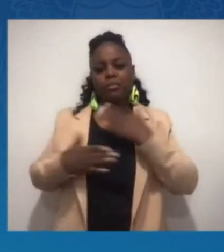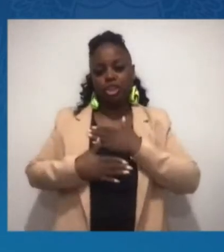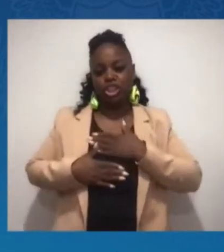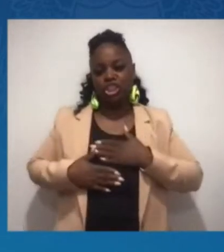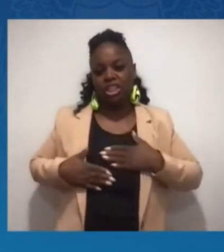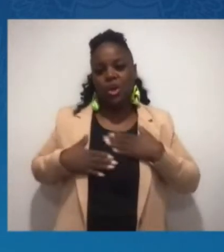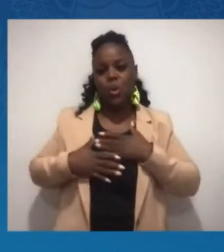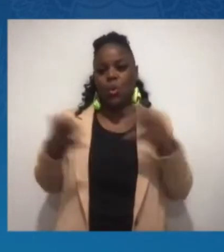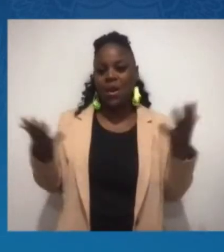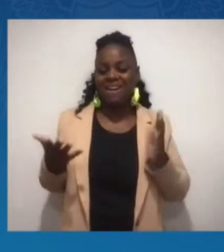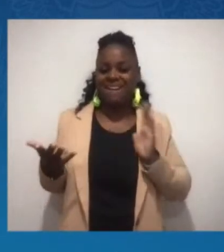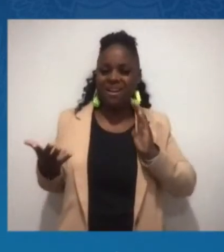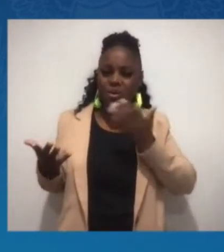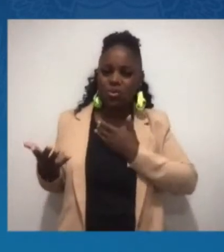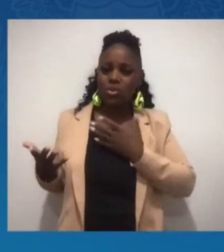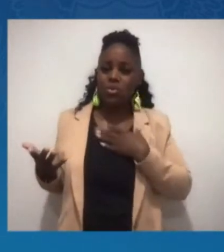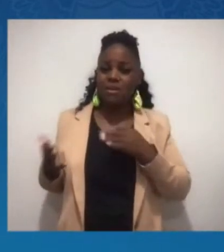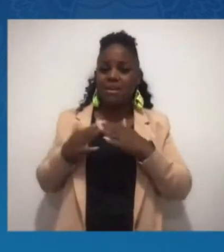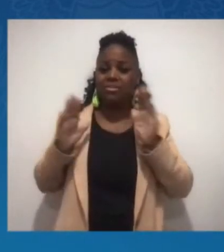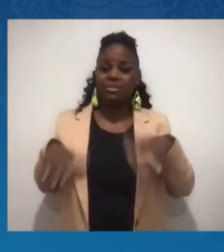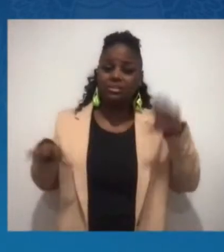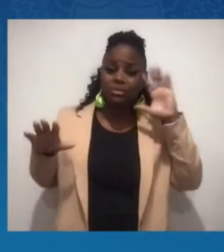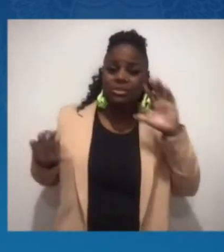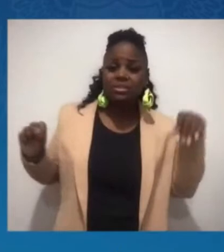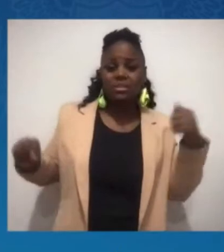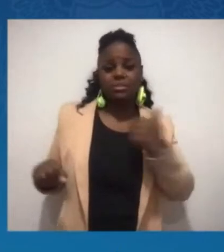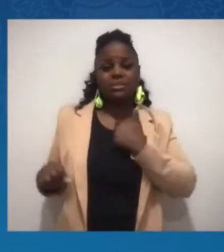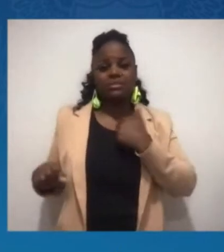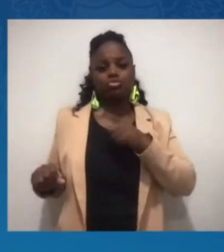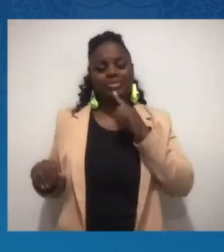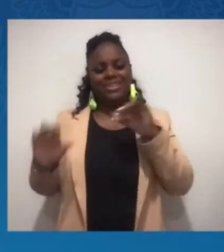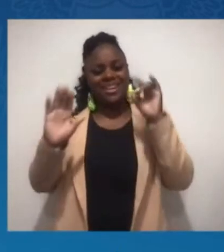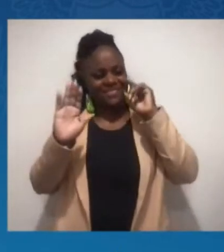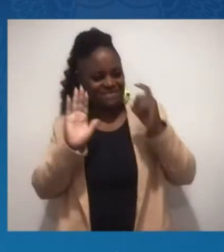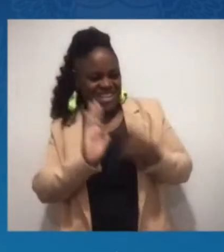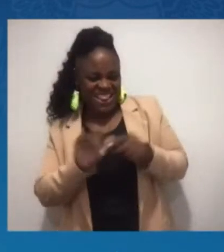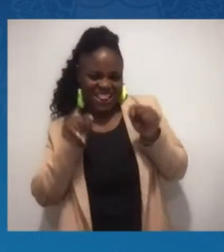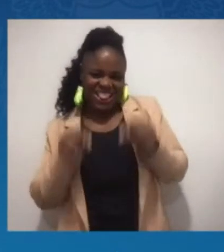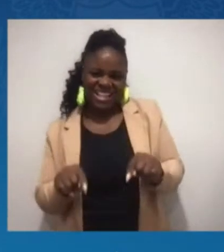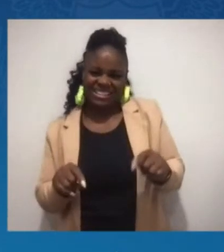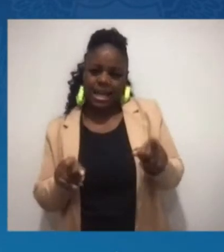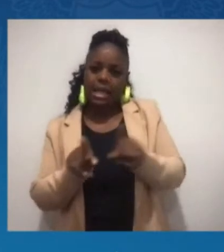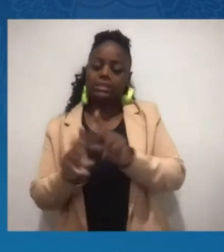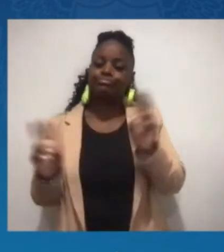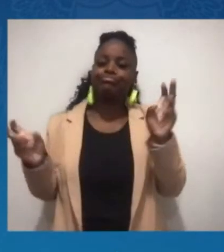have been doing to characterize this moment as truly a healthcare crisis with